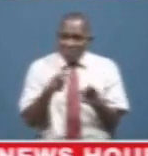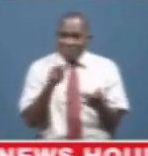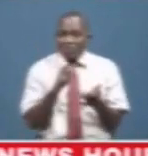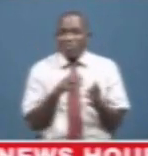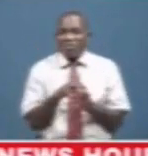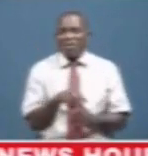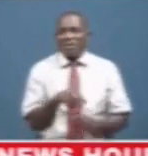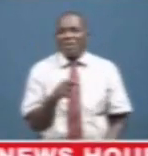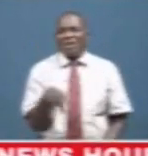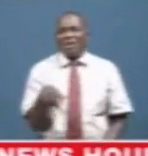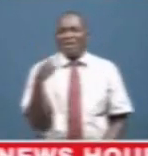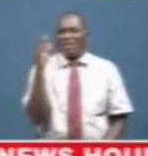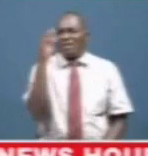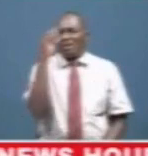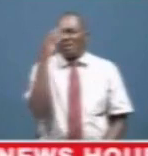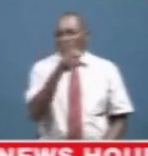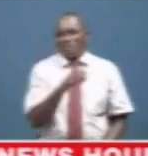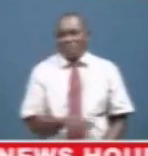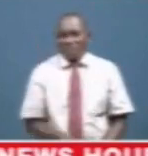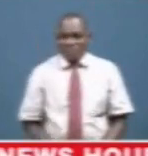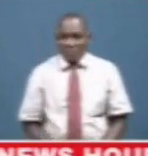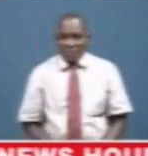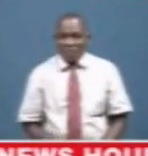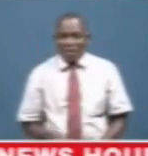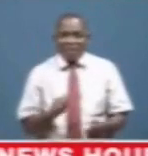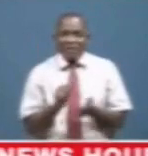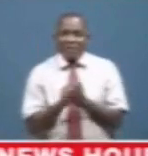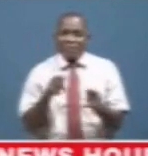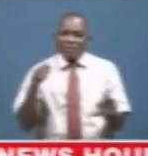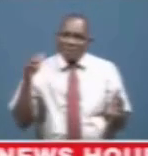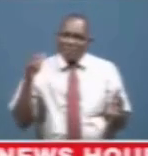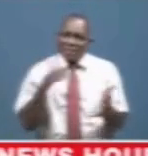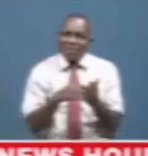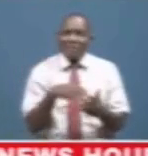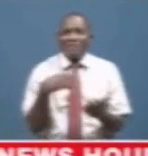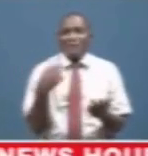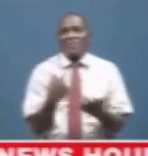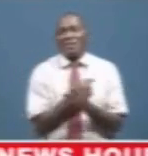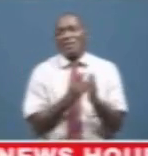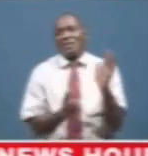He's anti-Ghana. He or she is anti-Ghana.